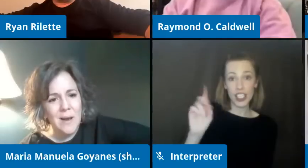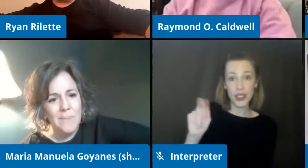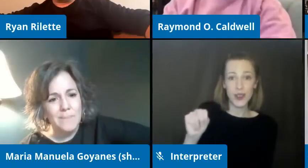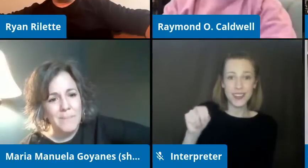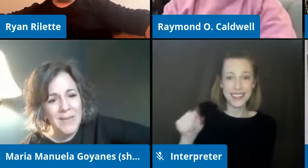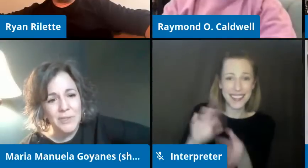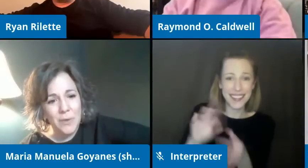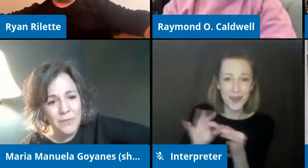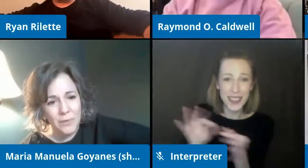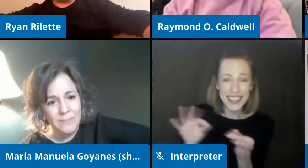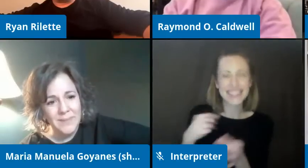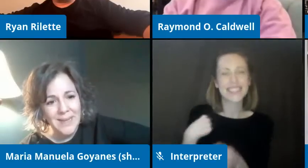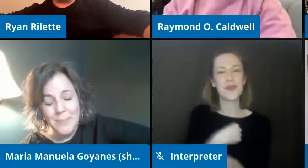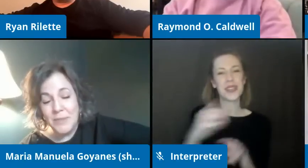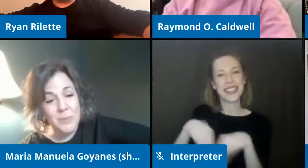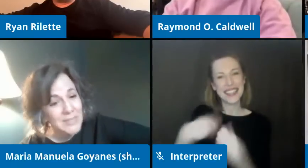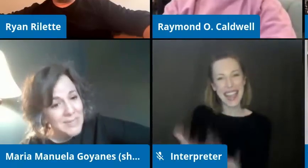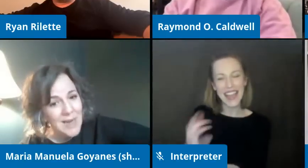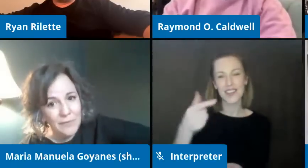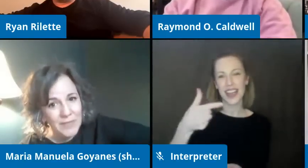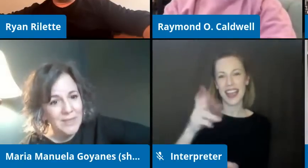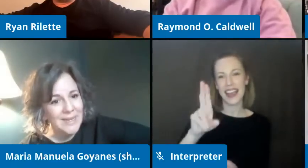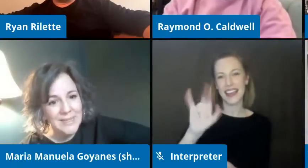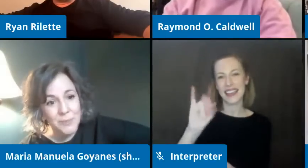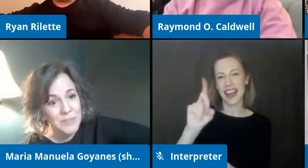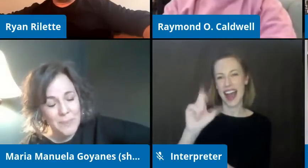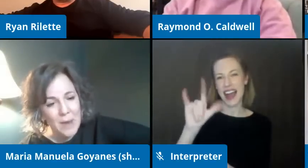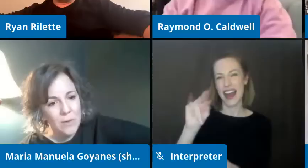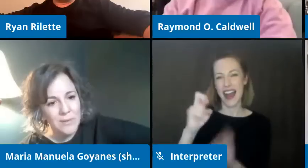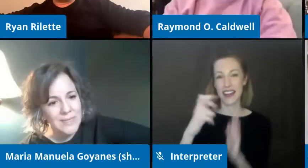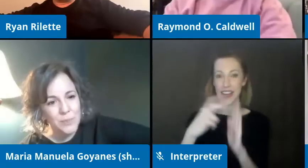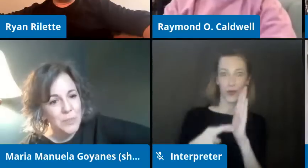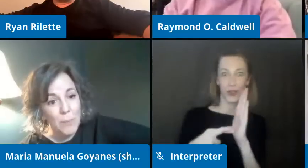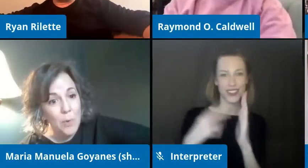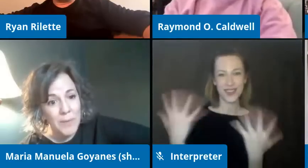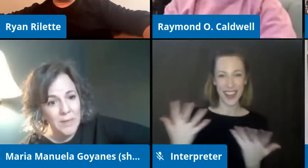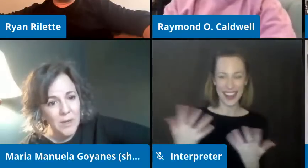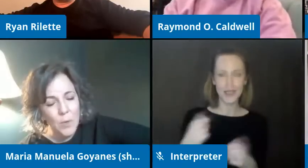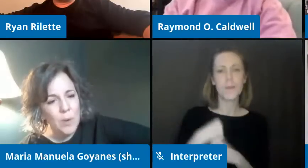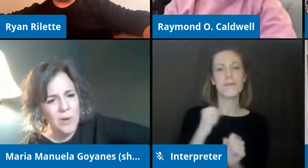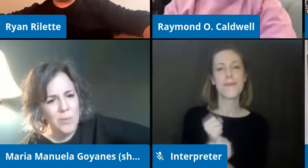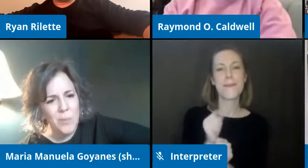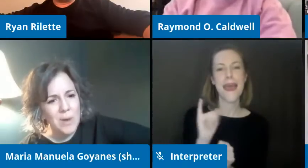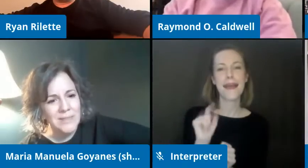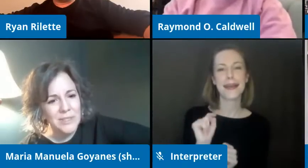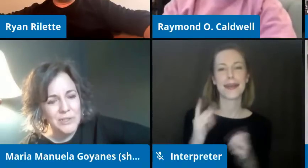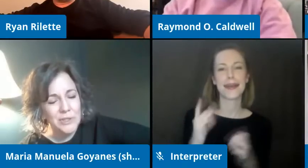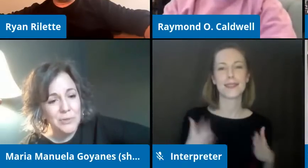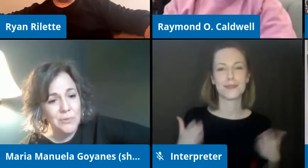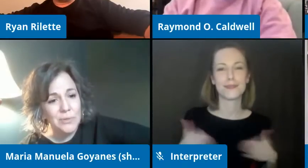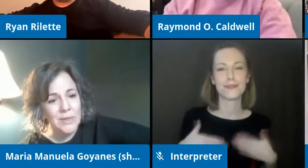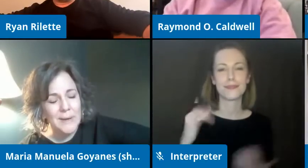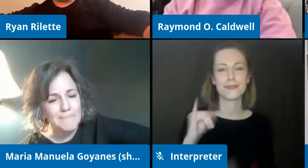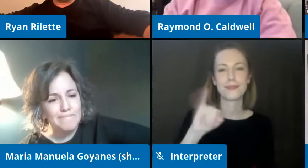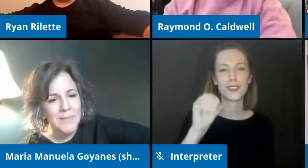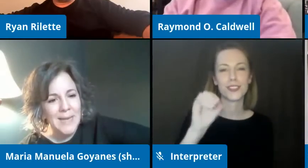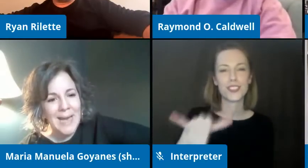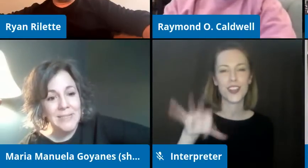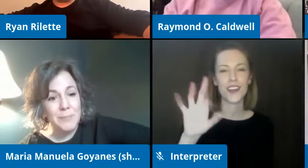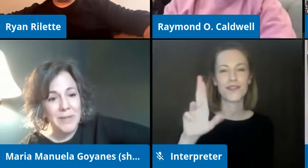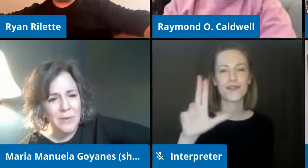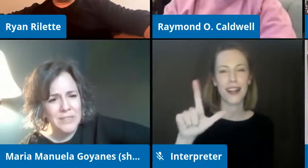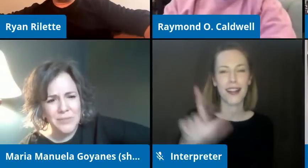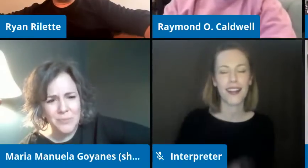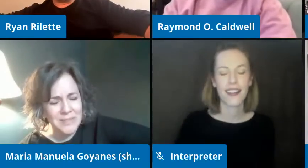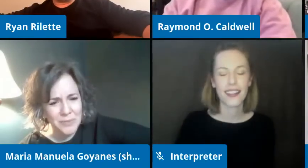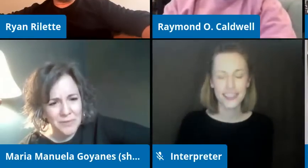said, make it joyful. Because we did not feel like this was a moment where we wanted to